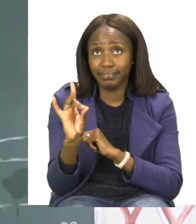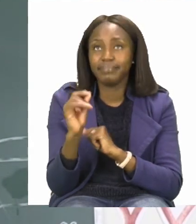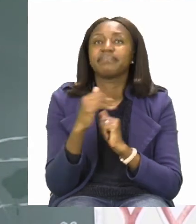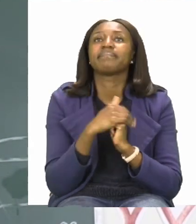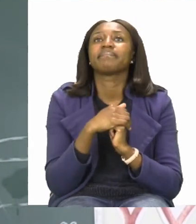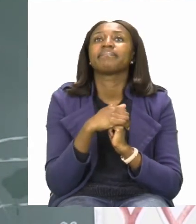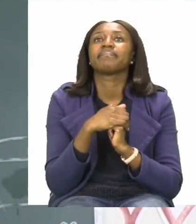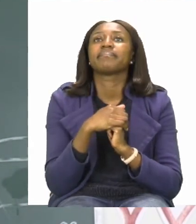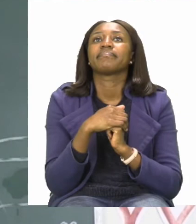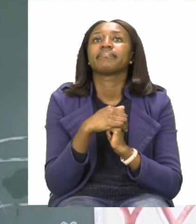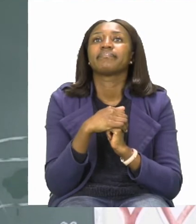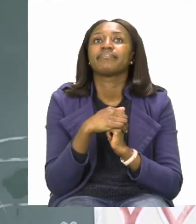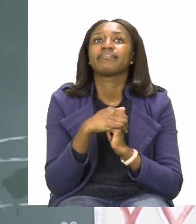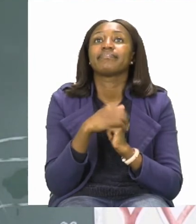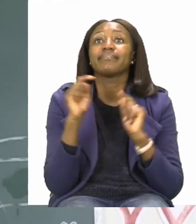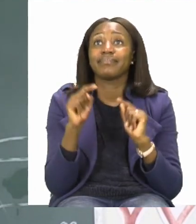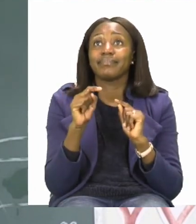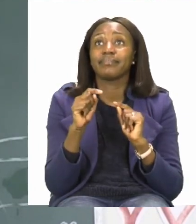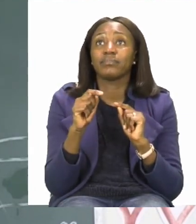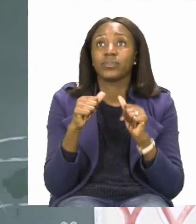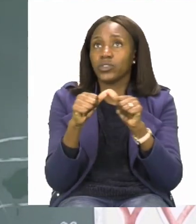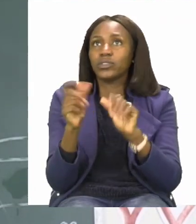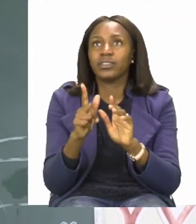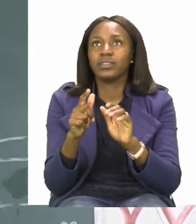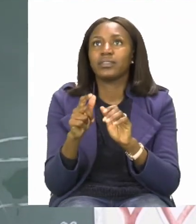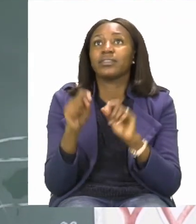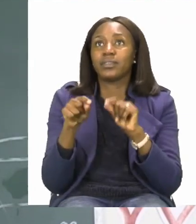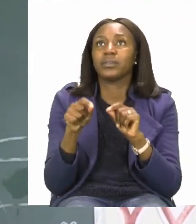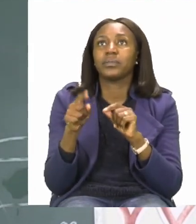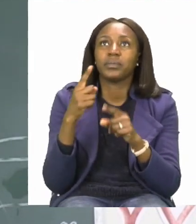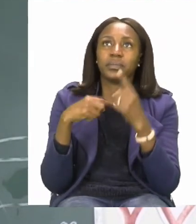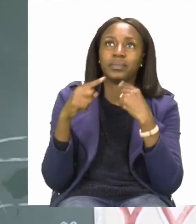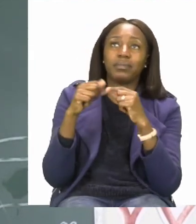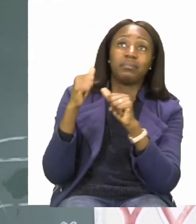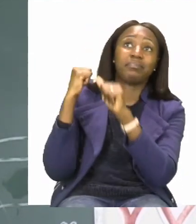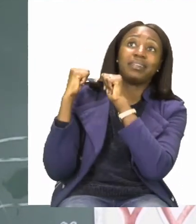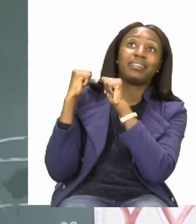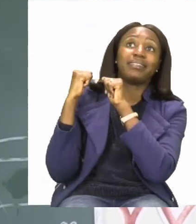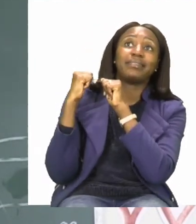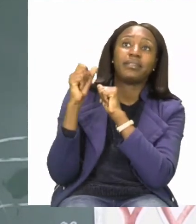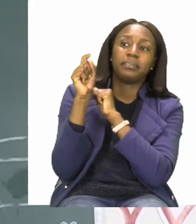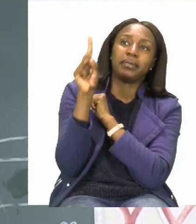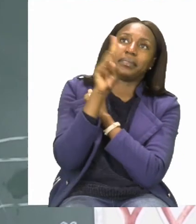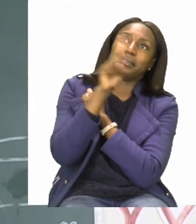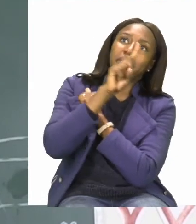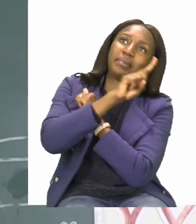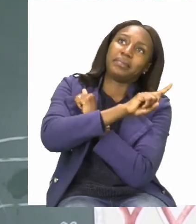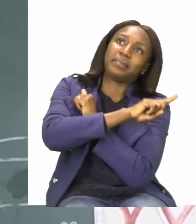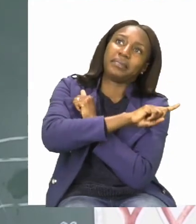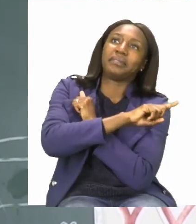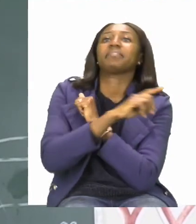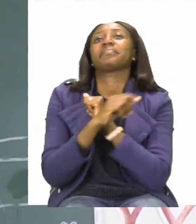8. Now instead of counting going forward, we're now going to count going backwards.